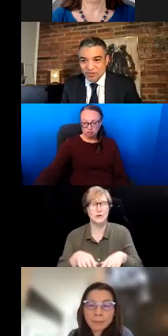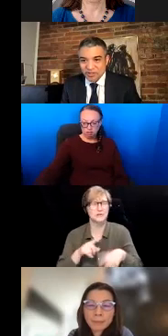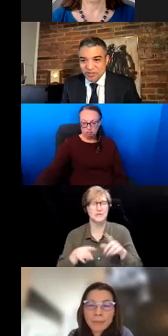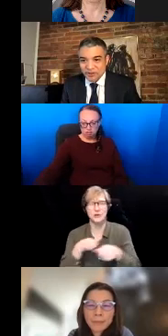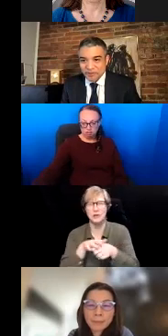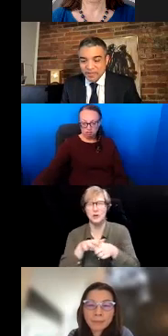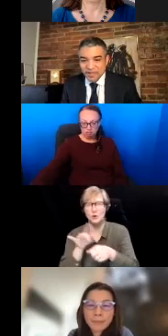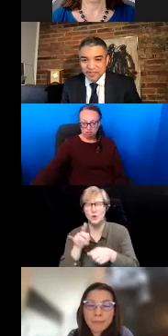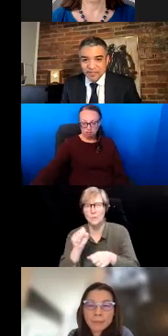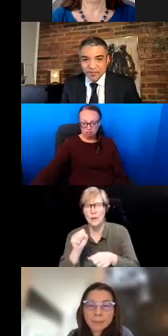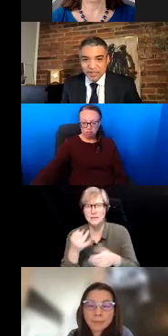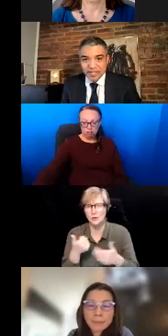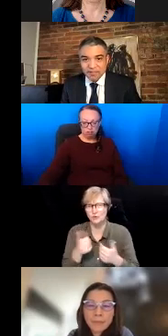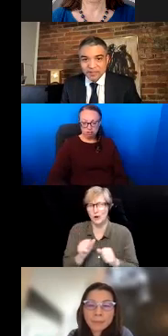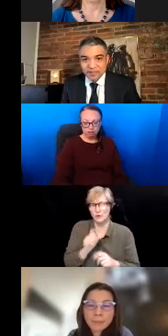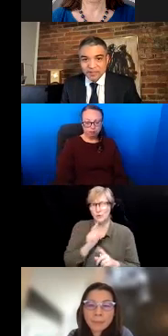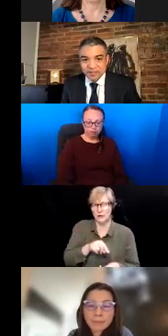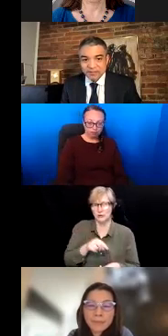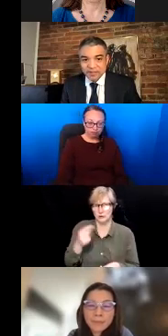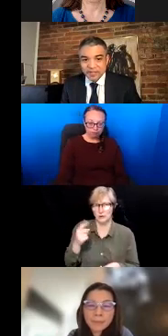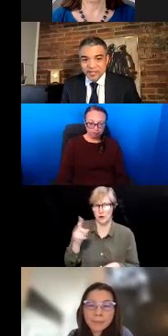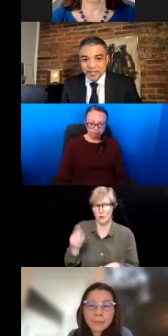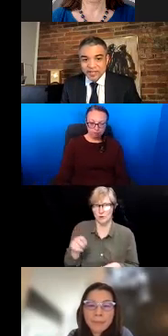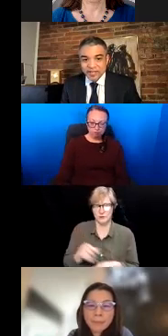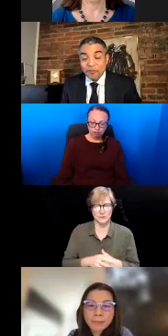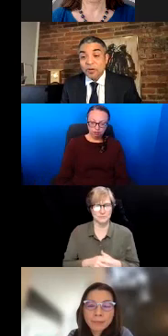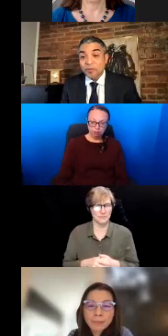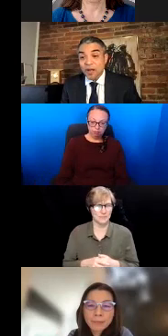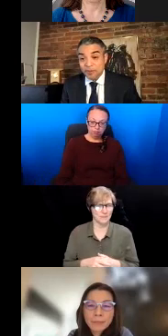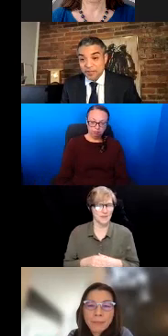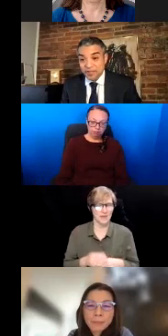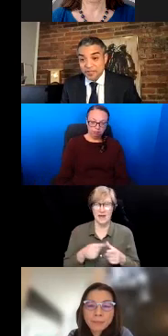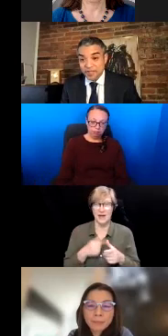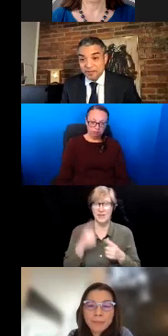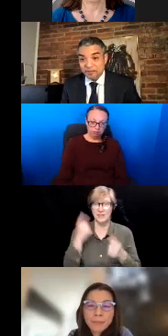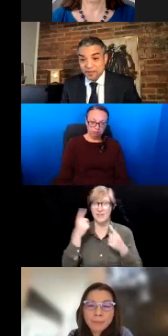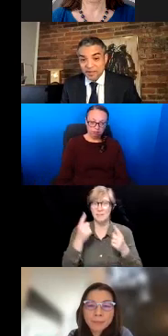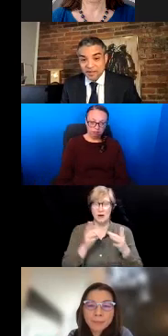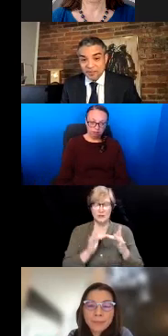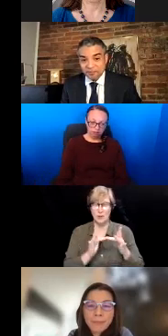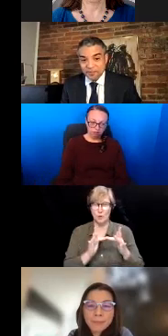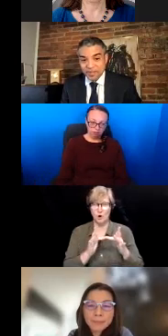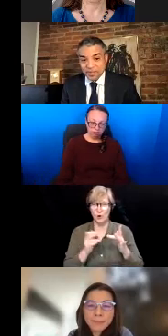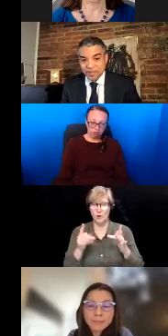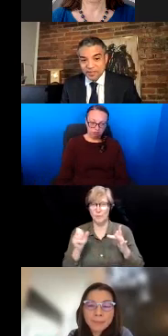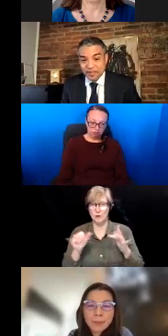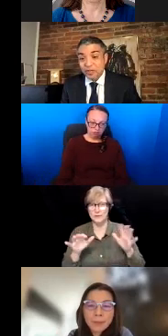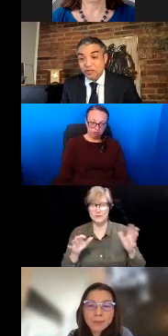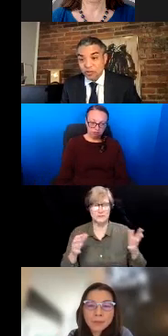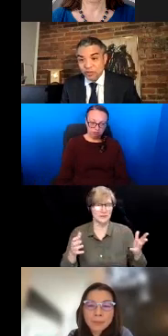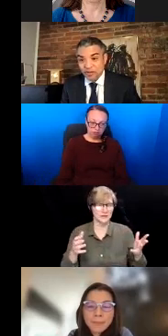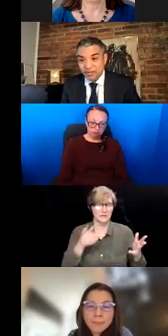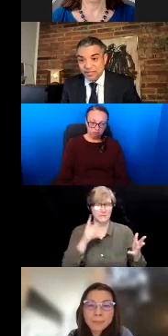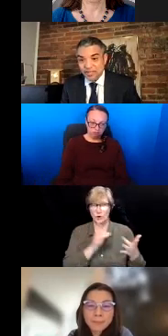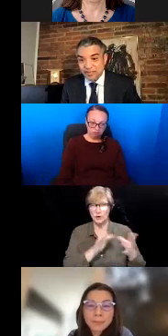answer a question. And, you know, thinking about the different network properties in network